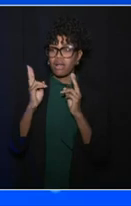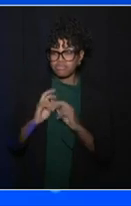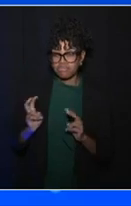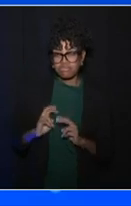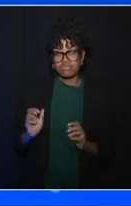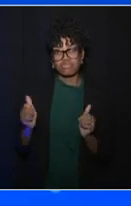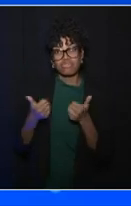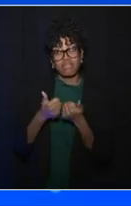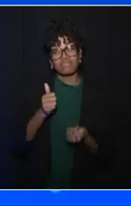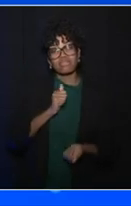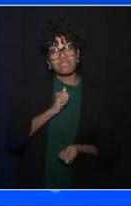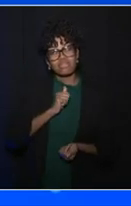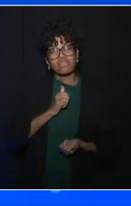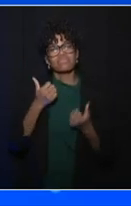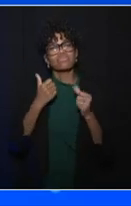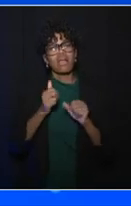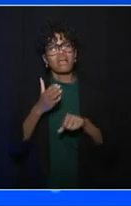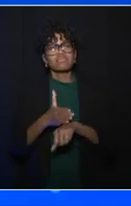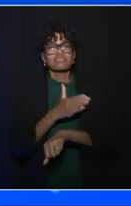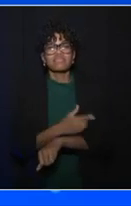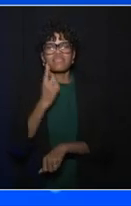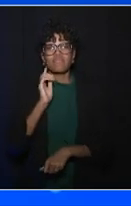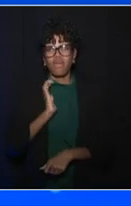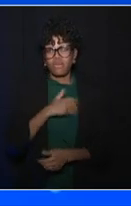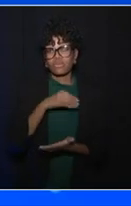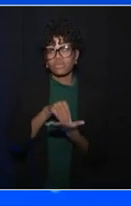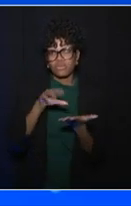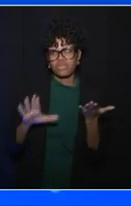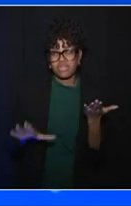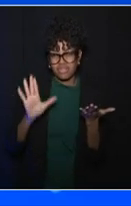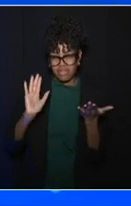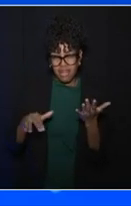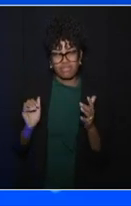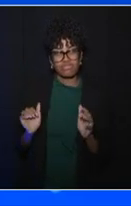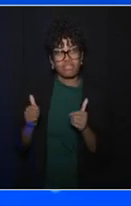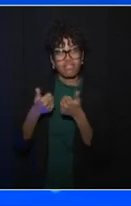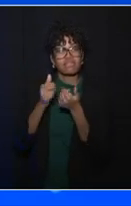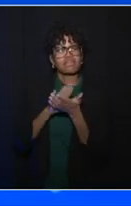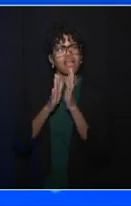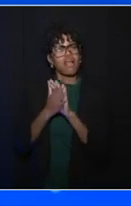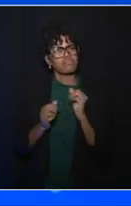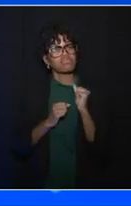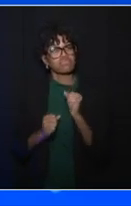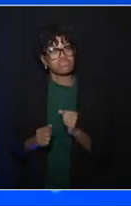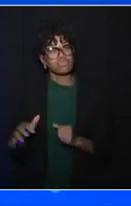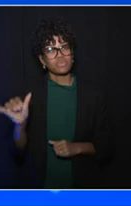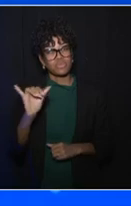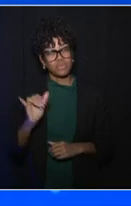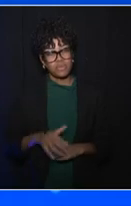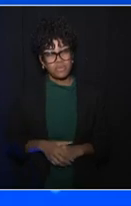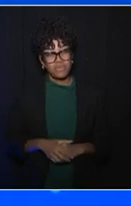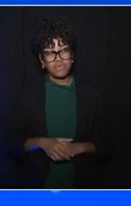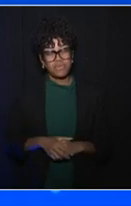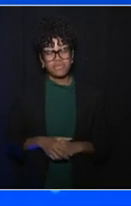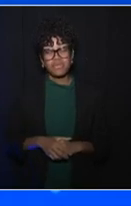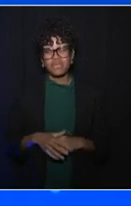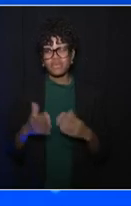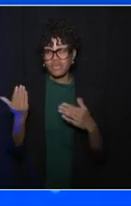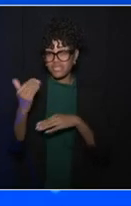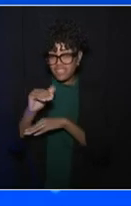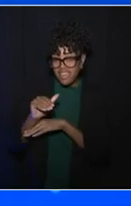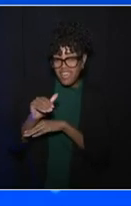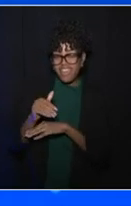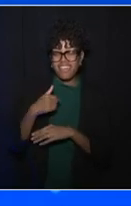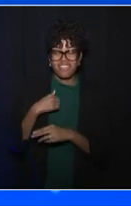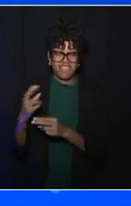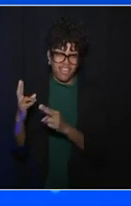do more for our kids gets greater. So tonight, I'm honored to have the job of presenting a